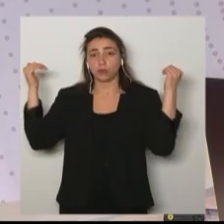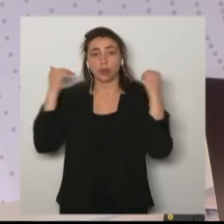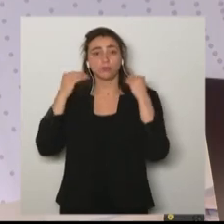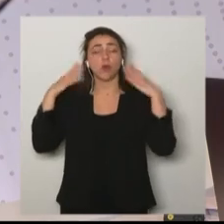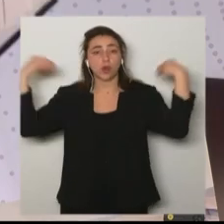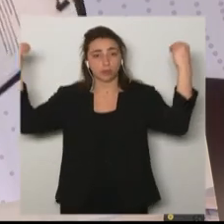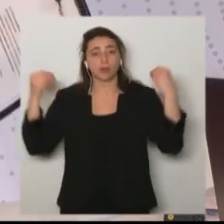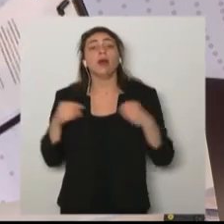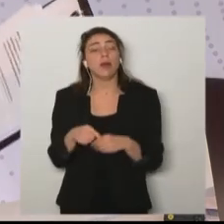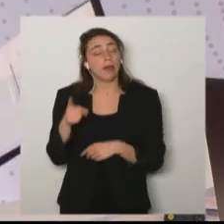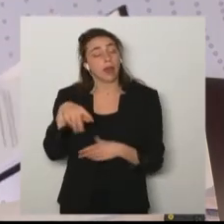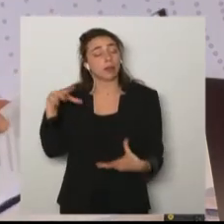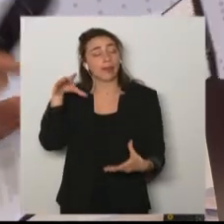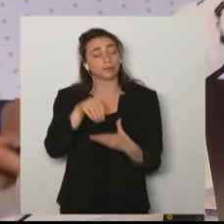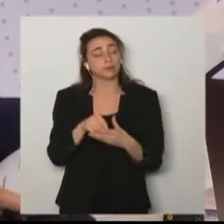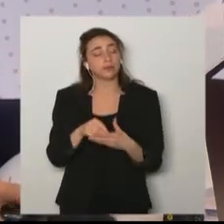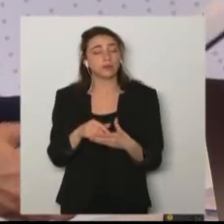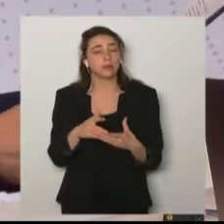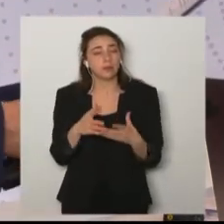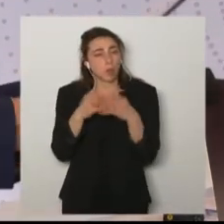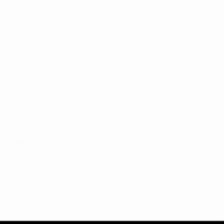Maastricht University, is with us.